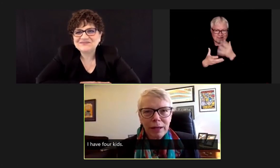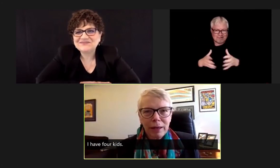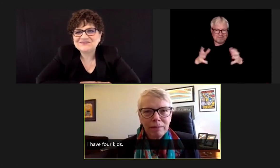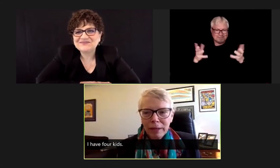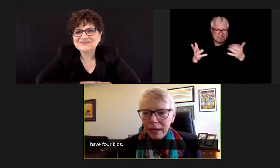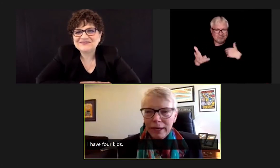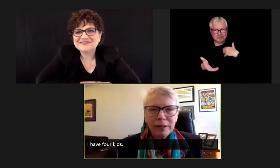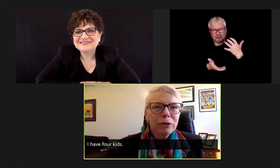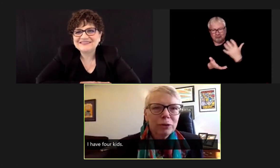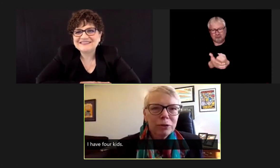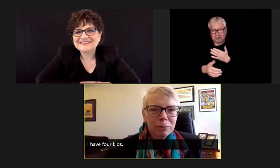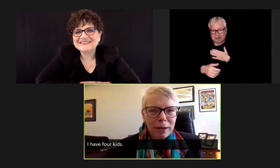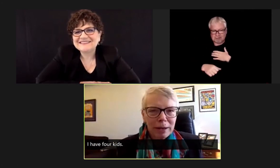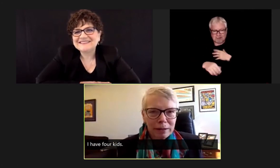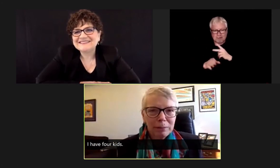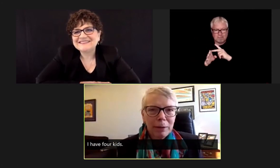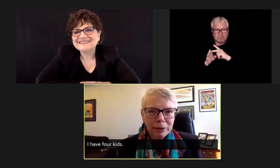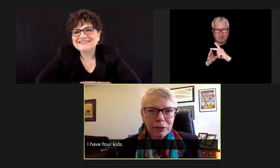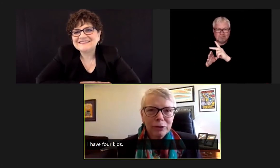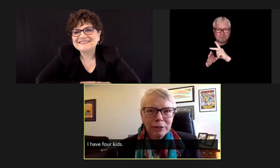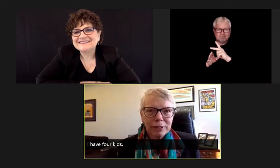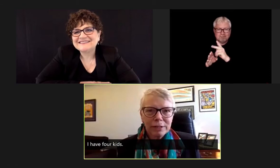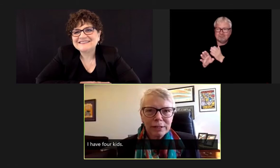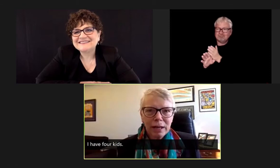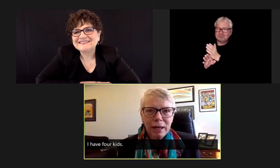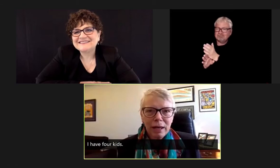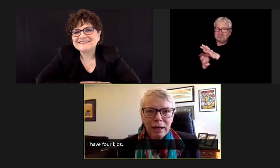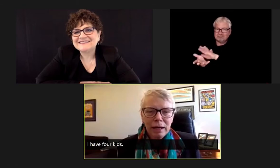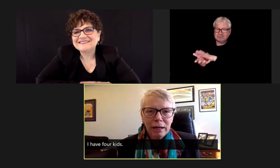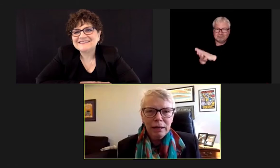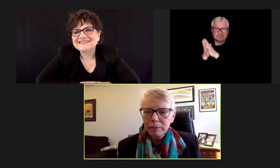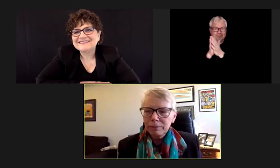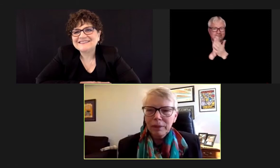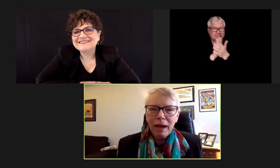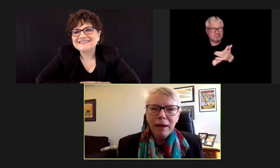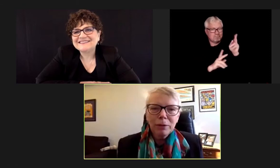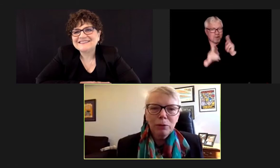career and turn to public service.